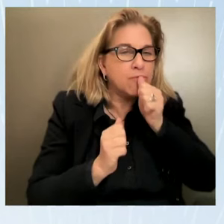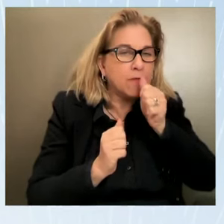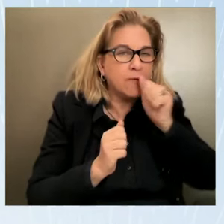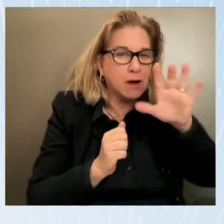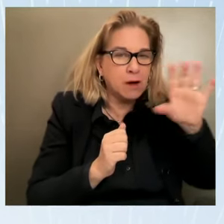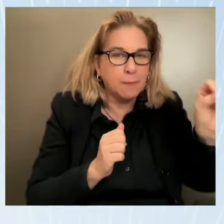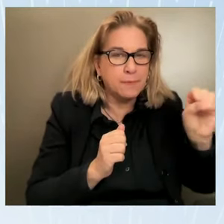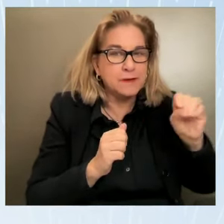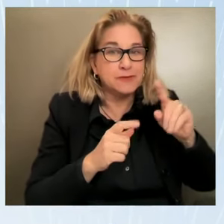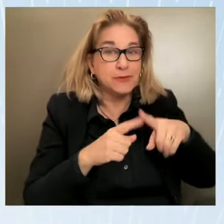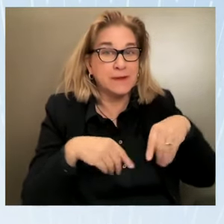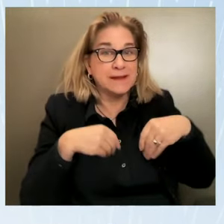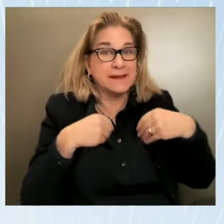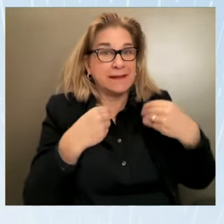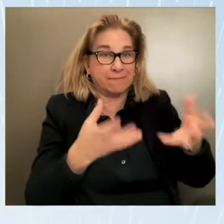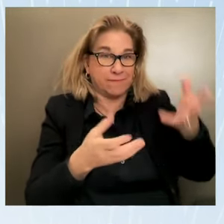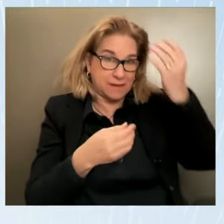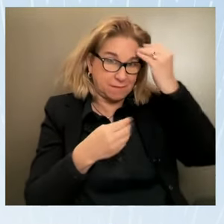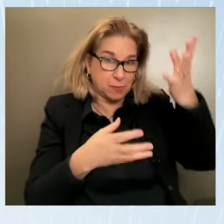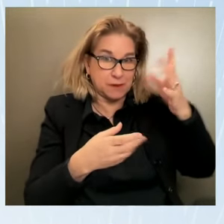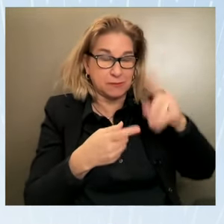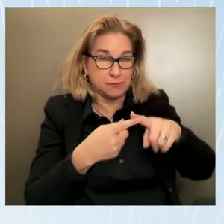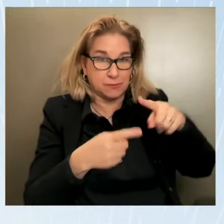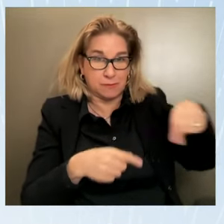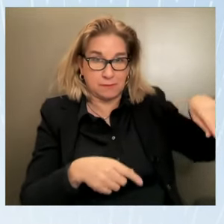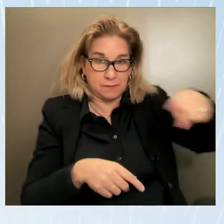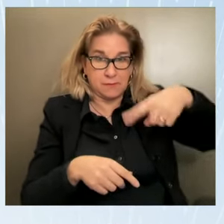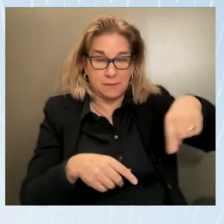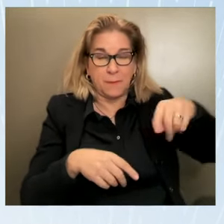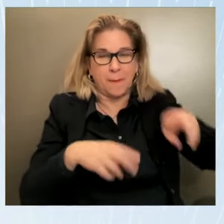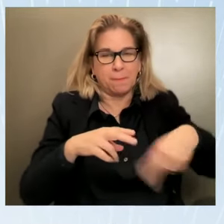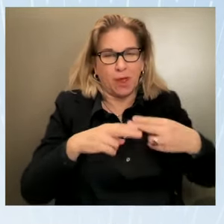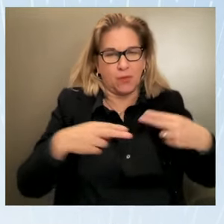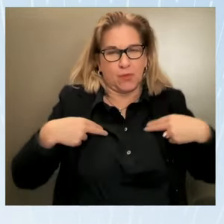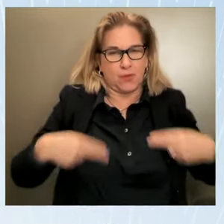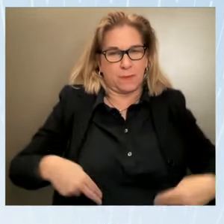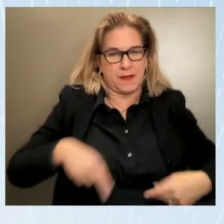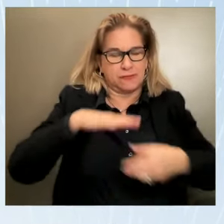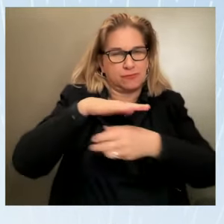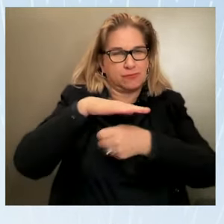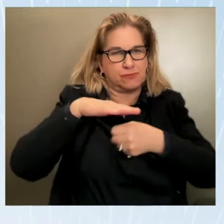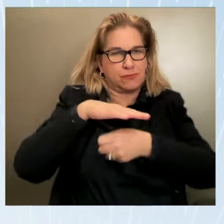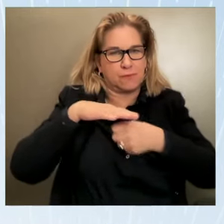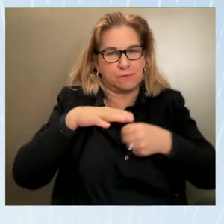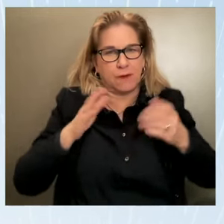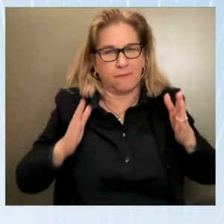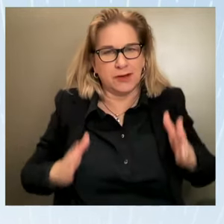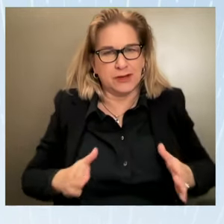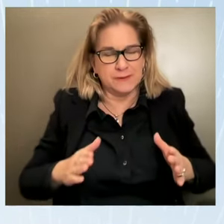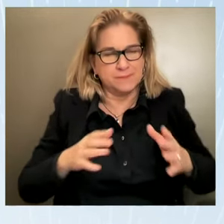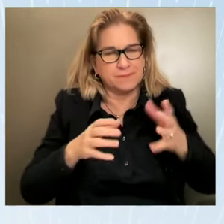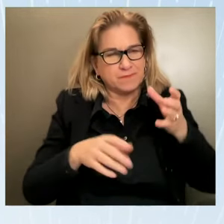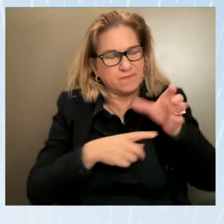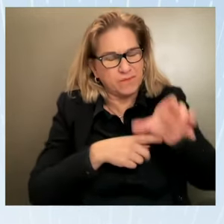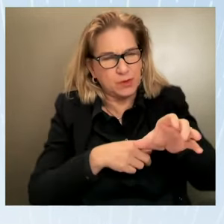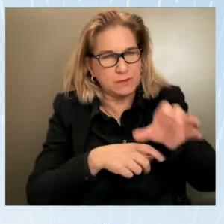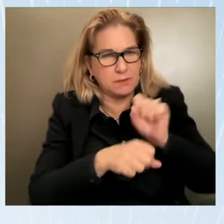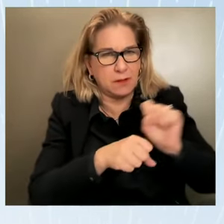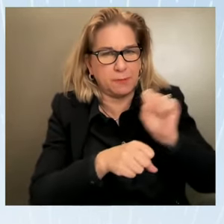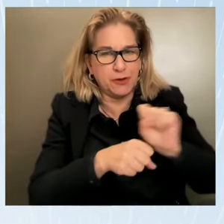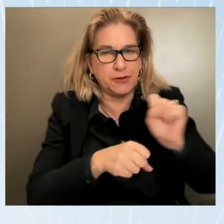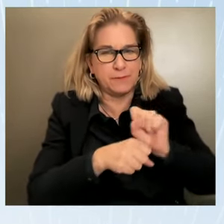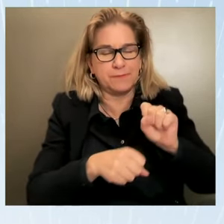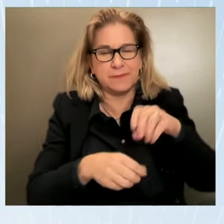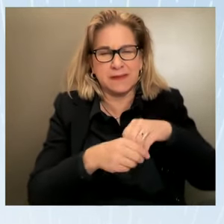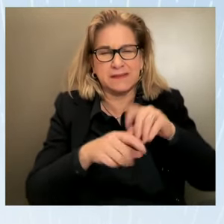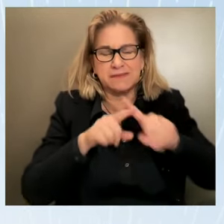labor in foreign markets, including via the excellent training that Ambassador Dyer mentioned earlier.